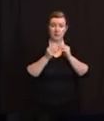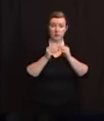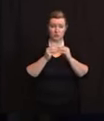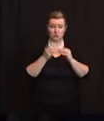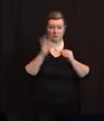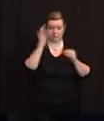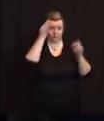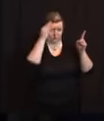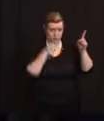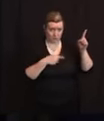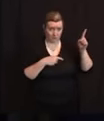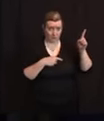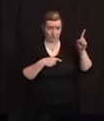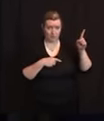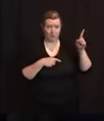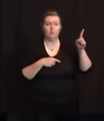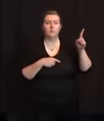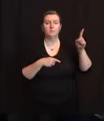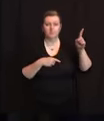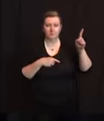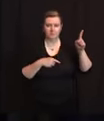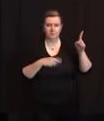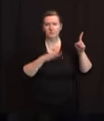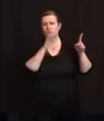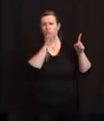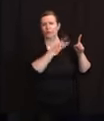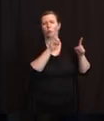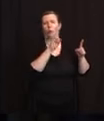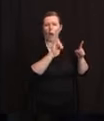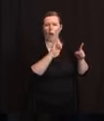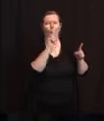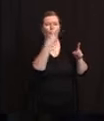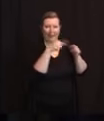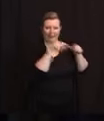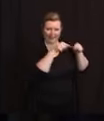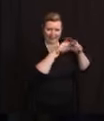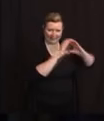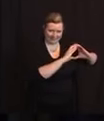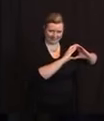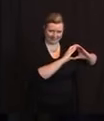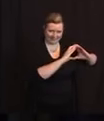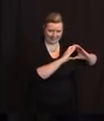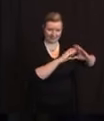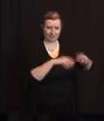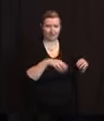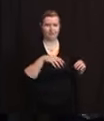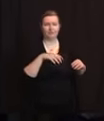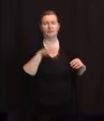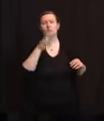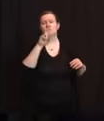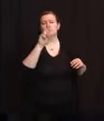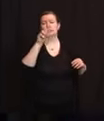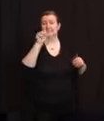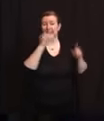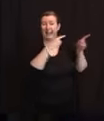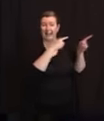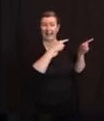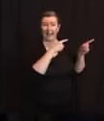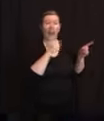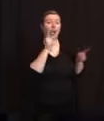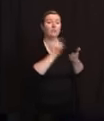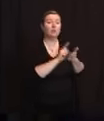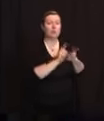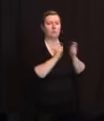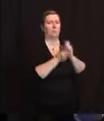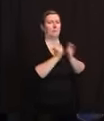not including PUA and everybody else. But I also know that USDOL is adjusting every week because so many different numbers are coming in from different states. Some states are reporting PUA